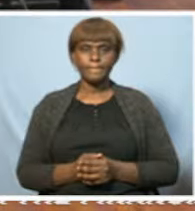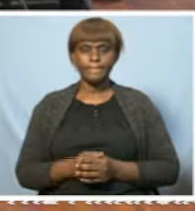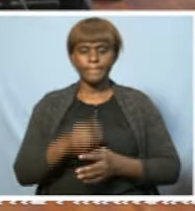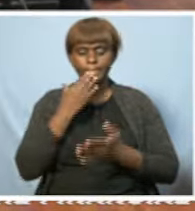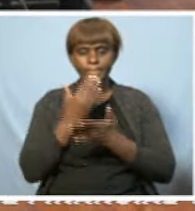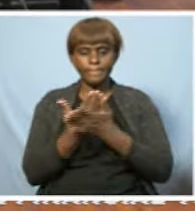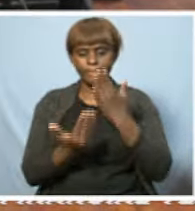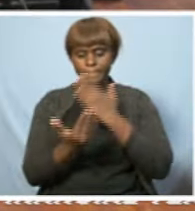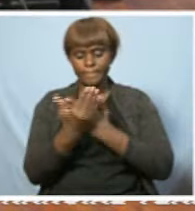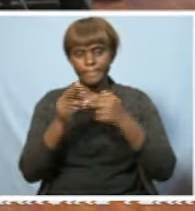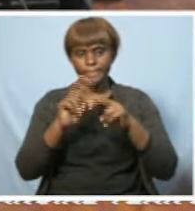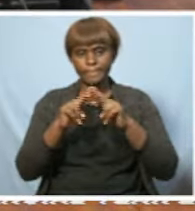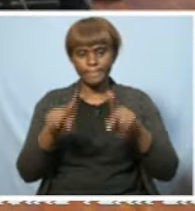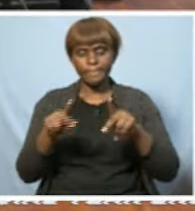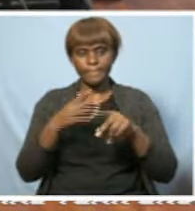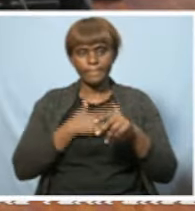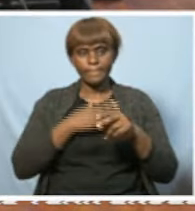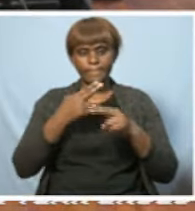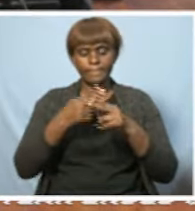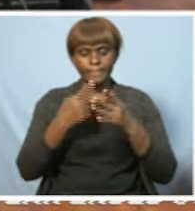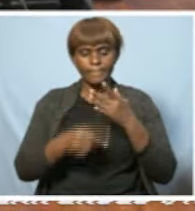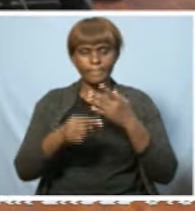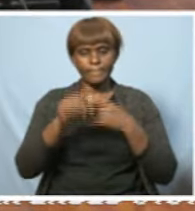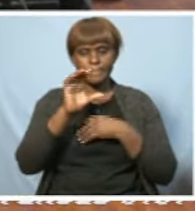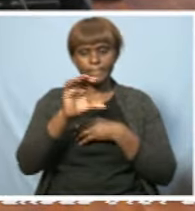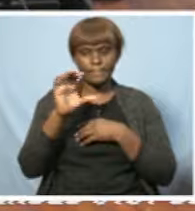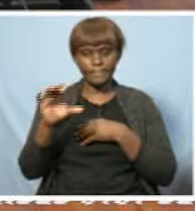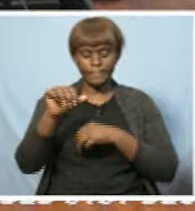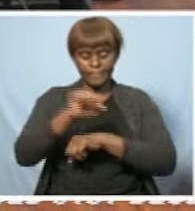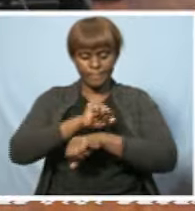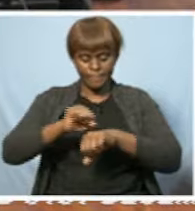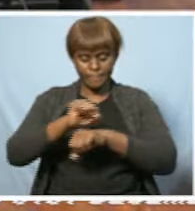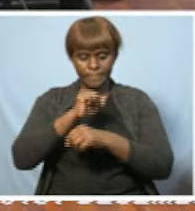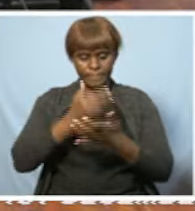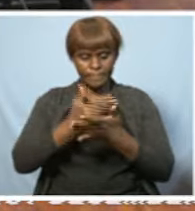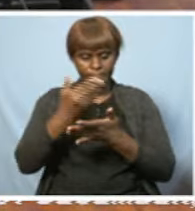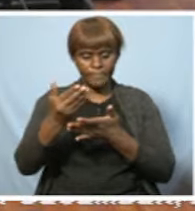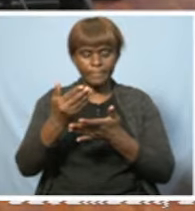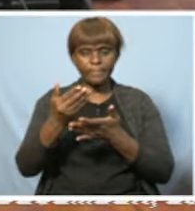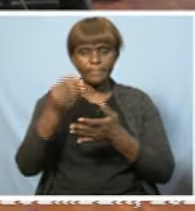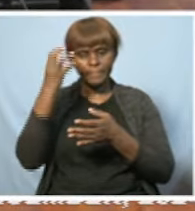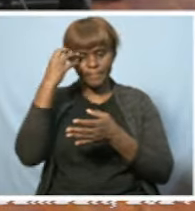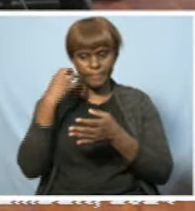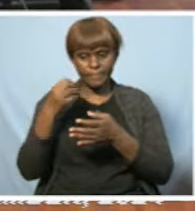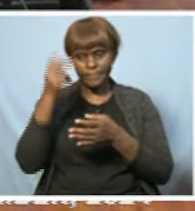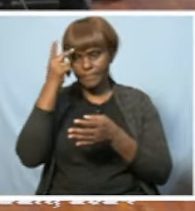Good morning, Chair. My name is Christopher Chwila. I'm the Senior Procurement Officer, PETAUKE Town Council.